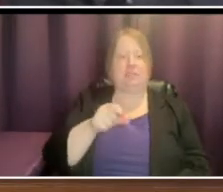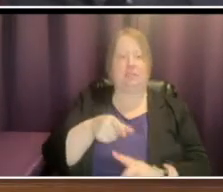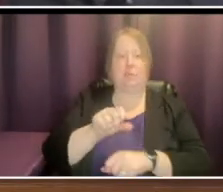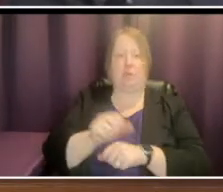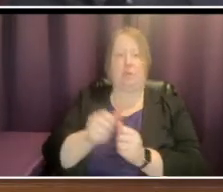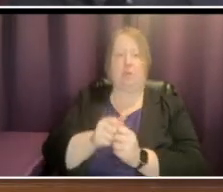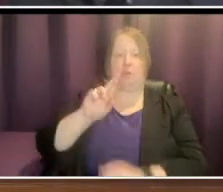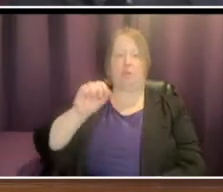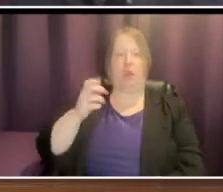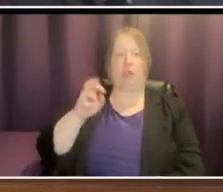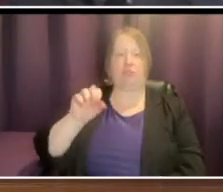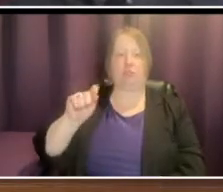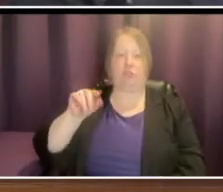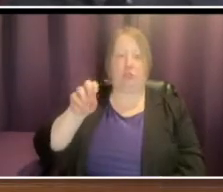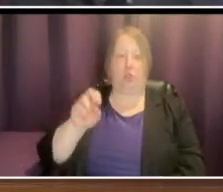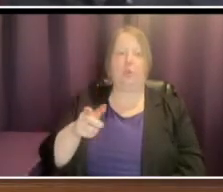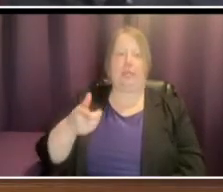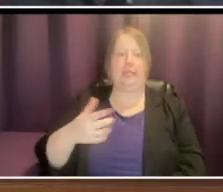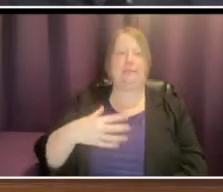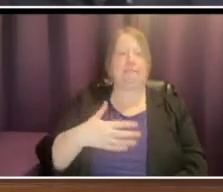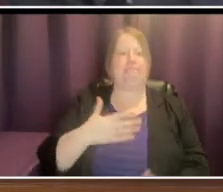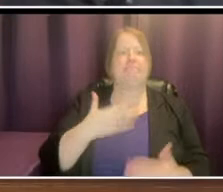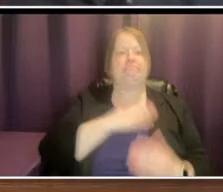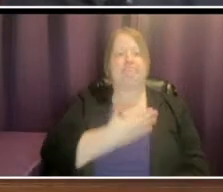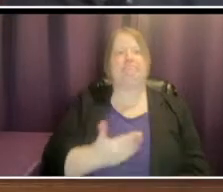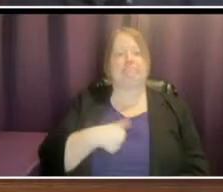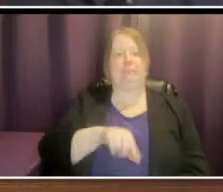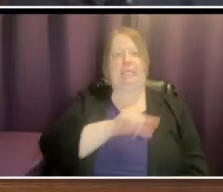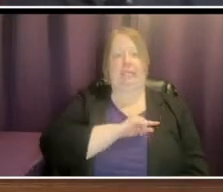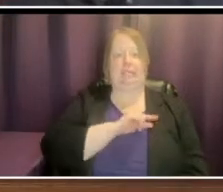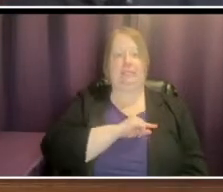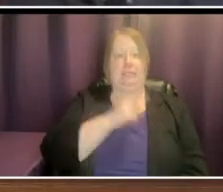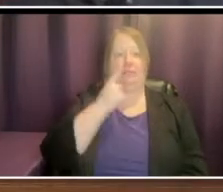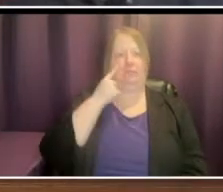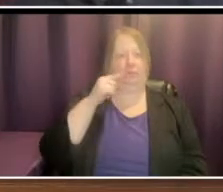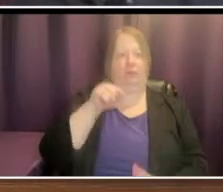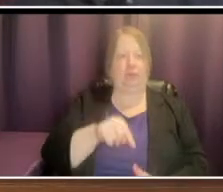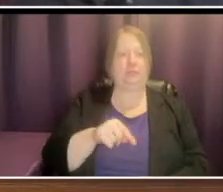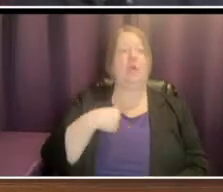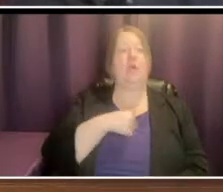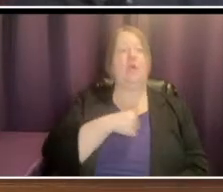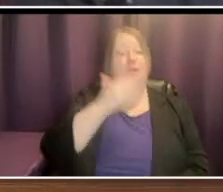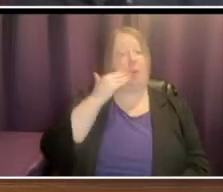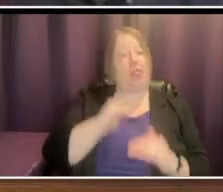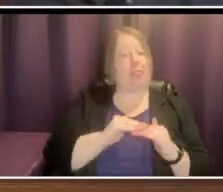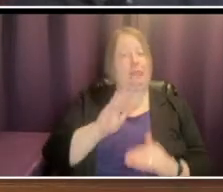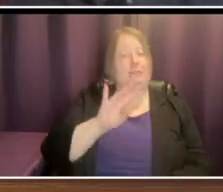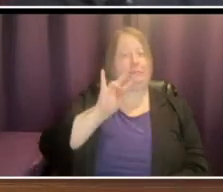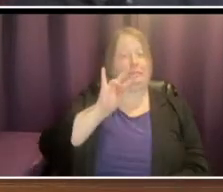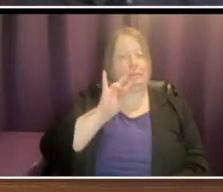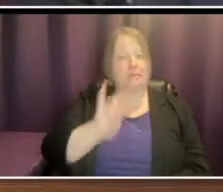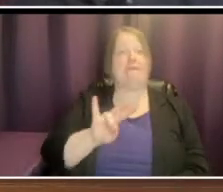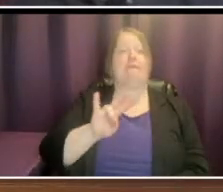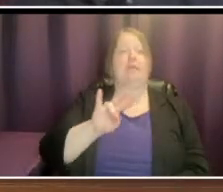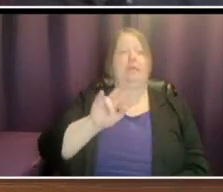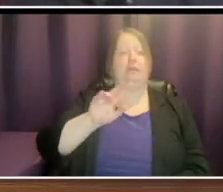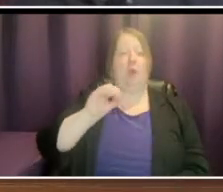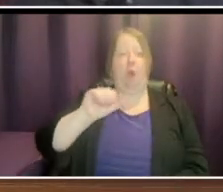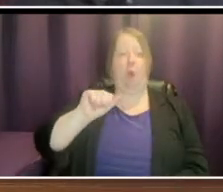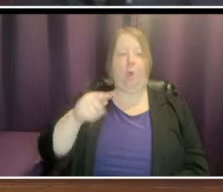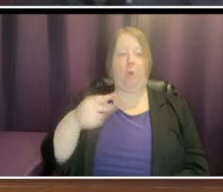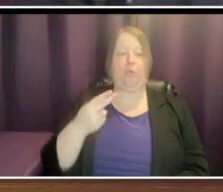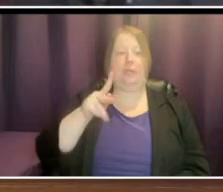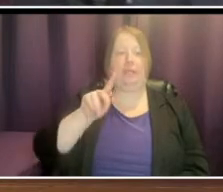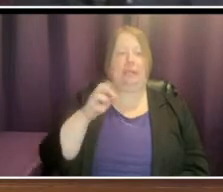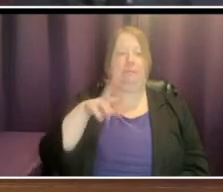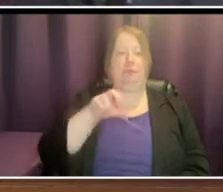know that at least seven Oath Keepers who have been criminally charged provided personal security for Roger Stone or